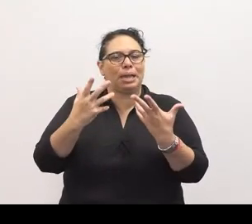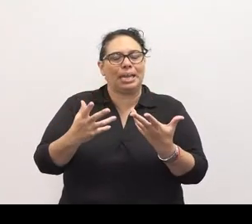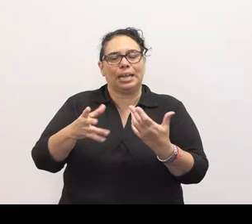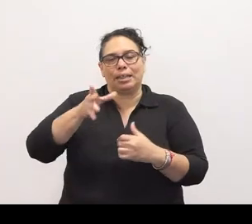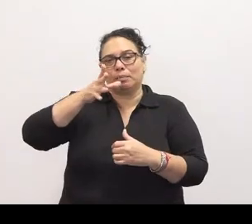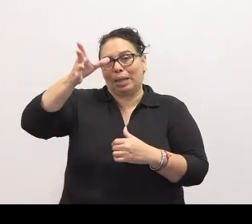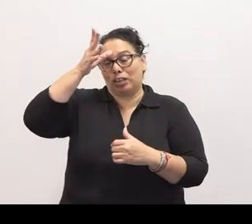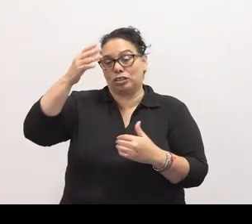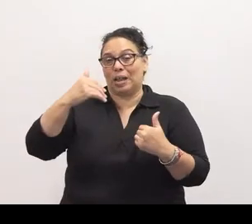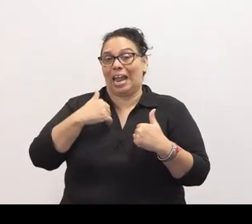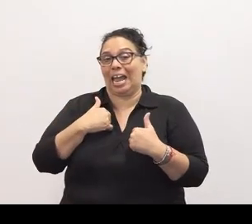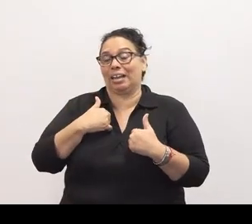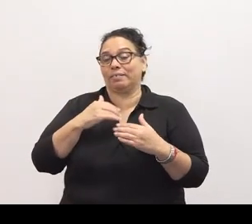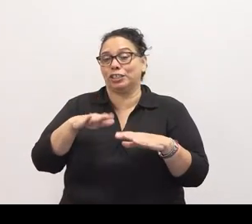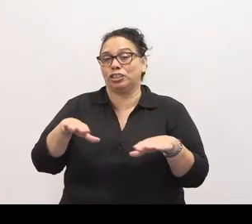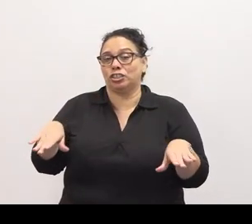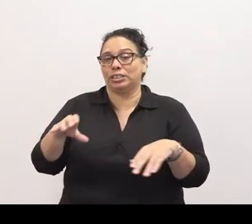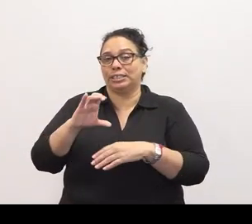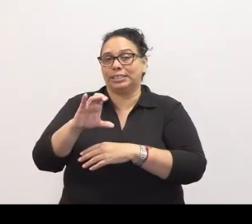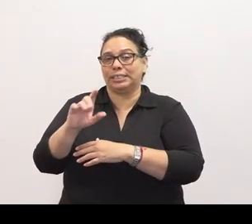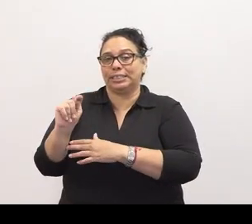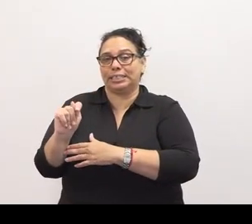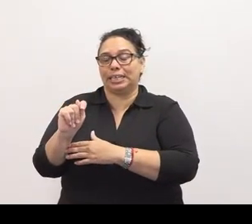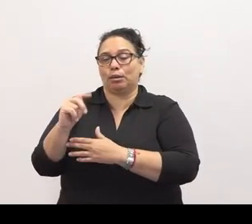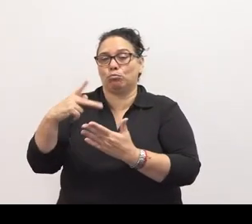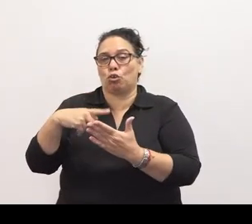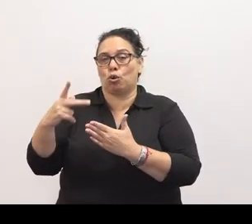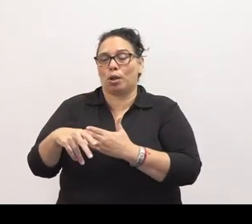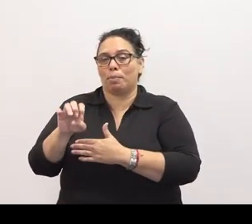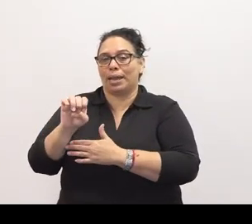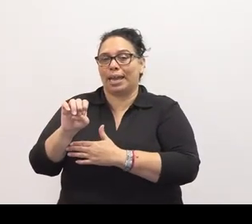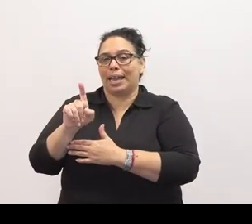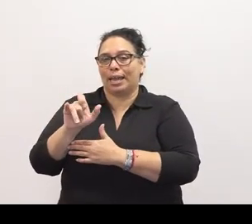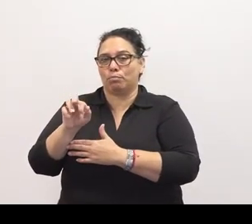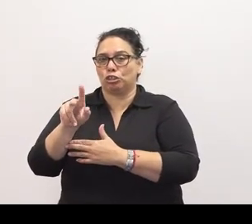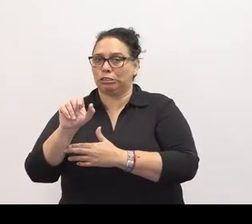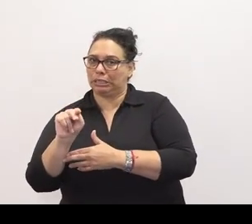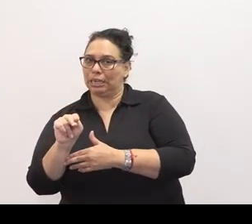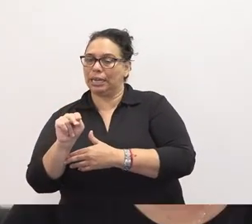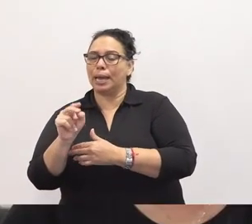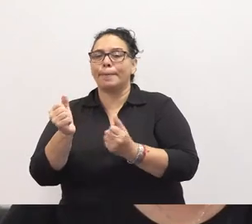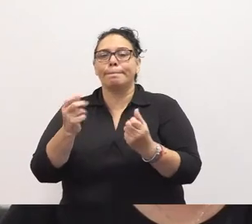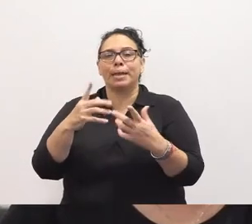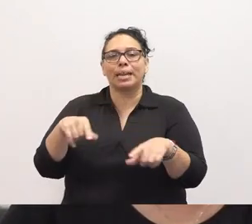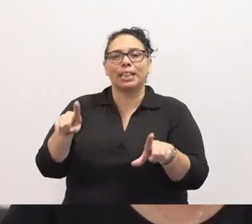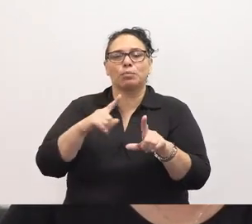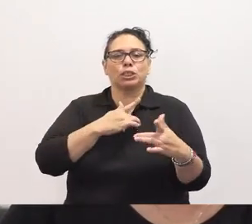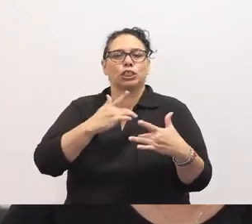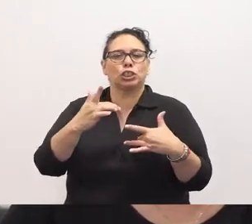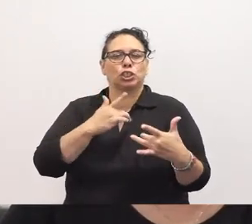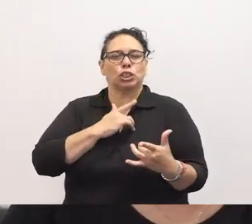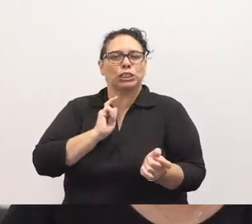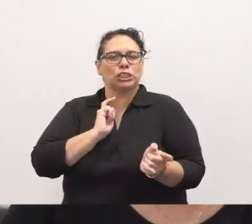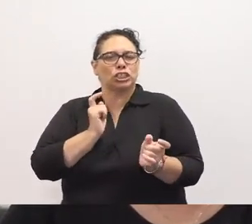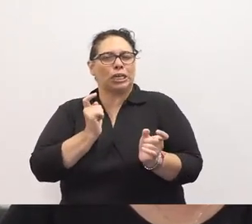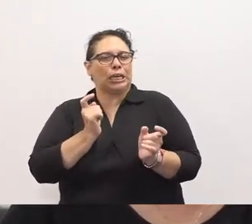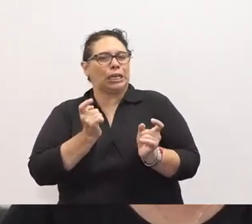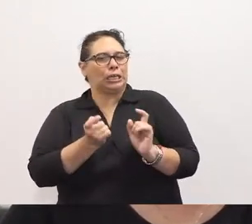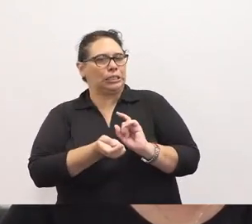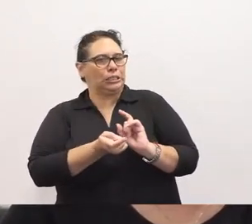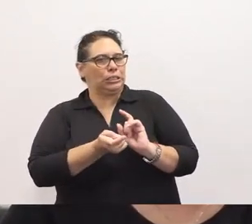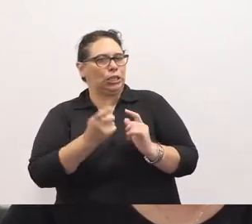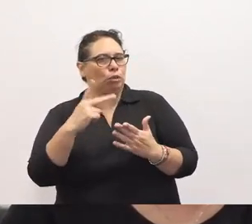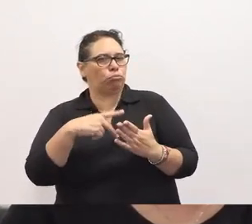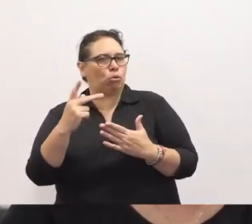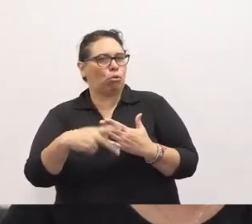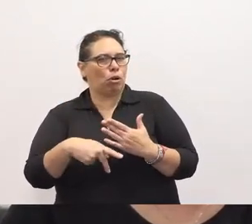have children in the CCT program in Emerson, I discovered that many of them were very concerned about the program's changing status